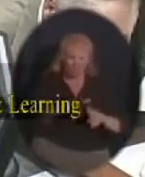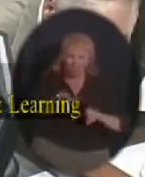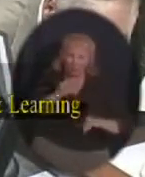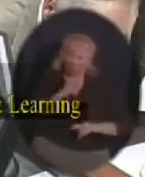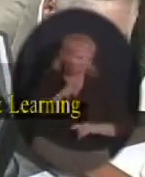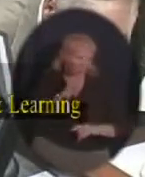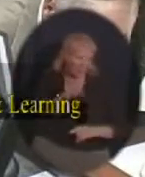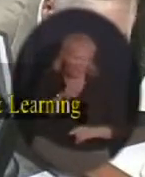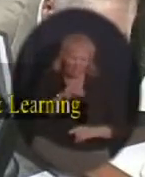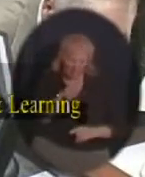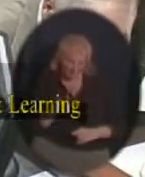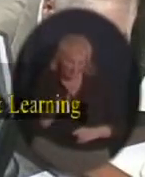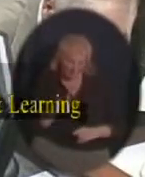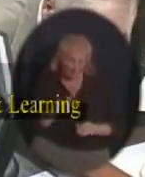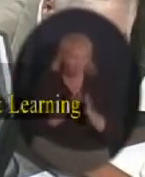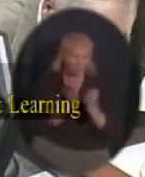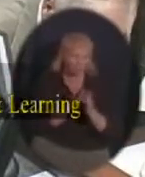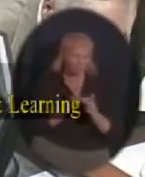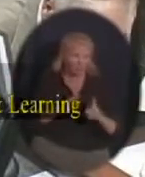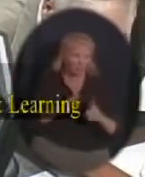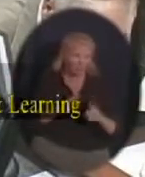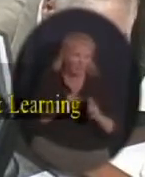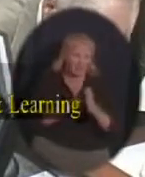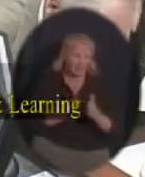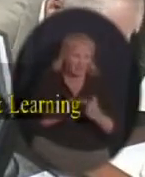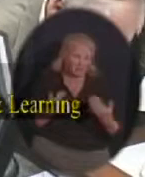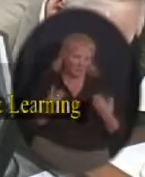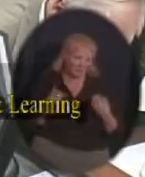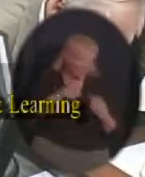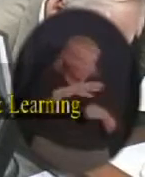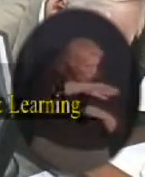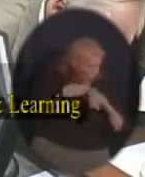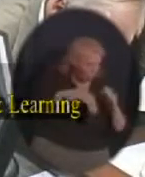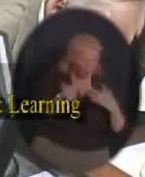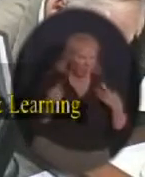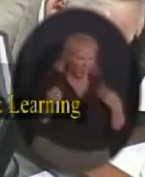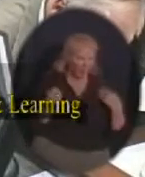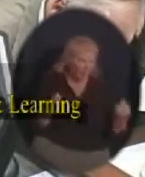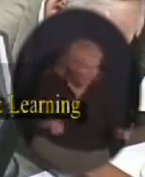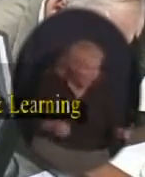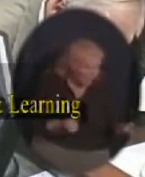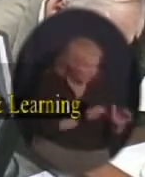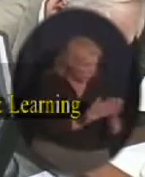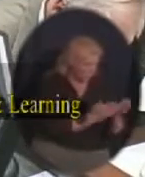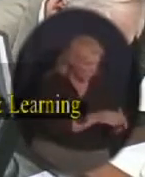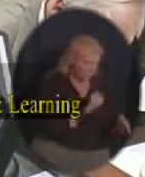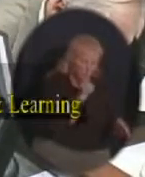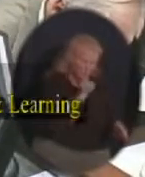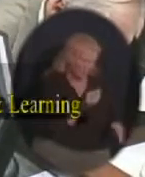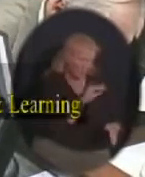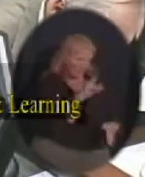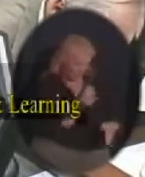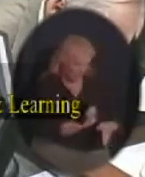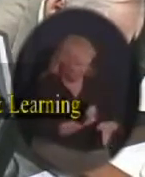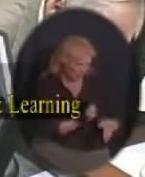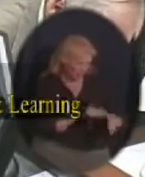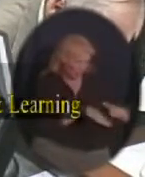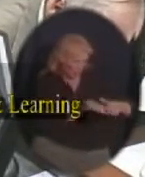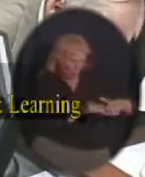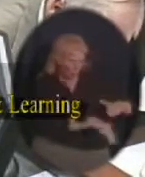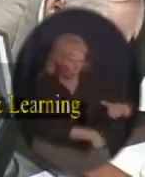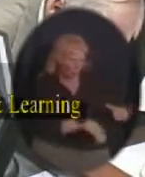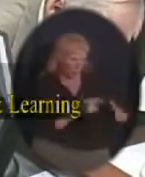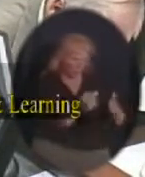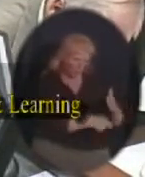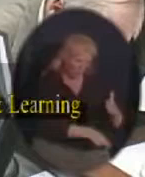For example, we don't take all the health textbooks that are available on the market and bid to find the lowest cost. We first select the textbook